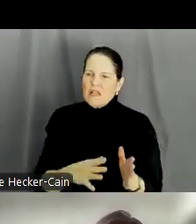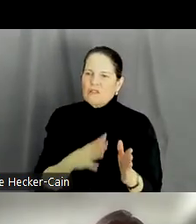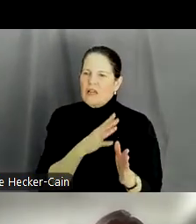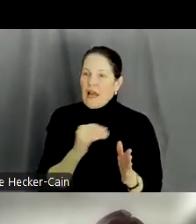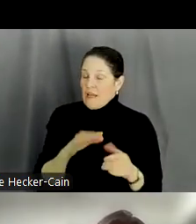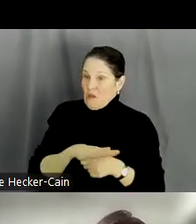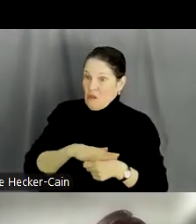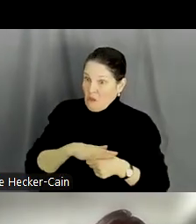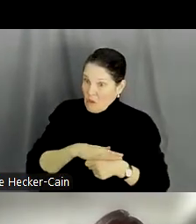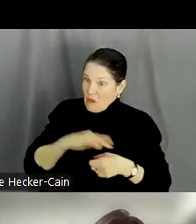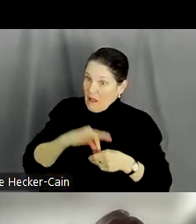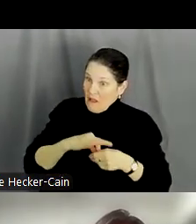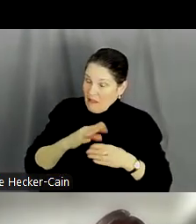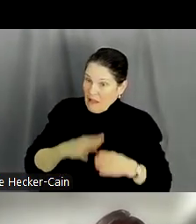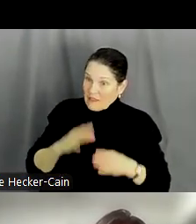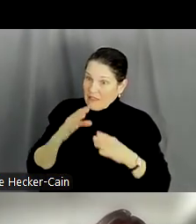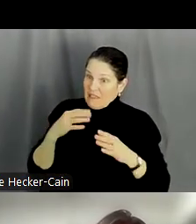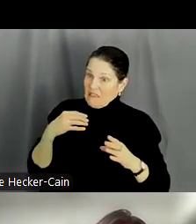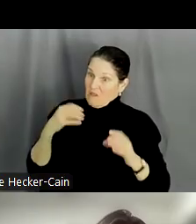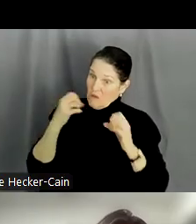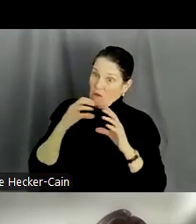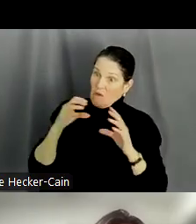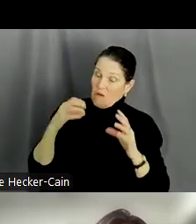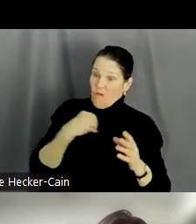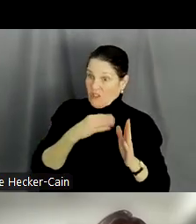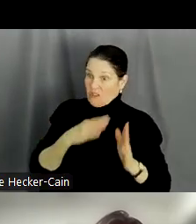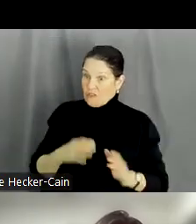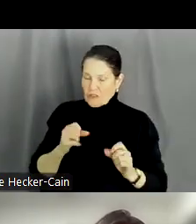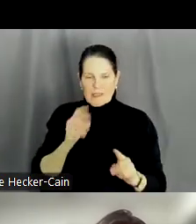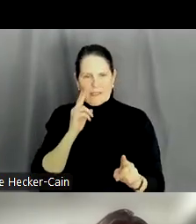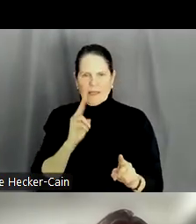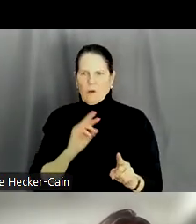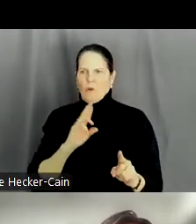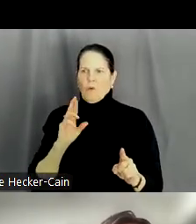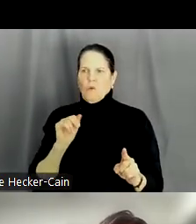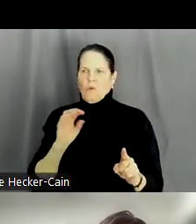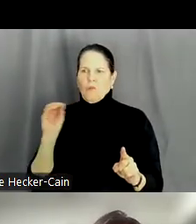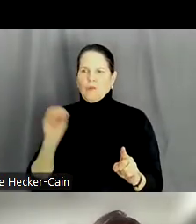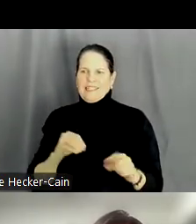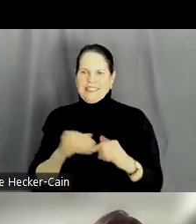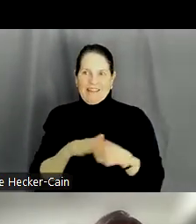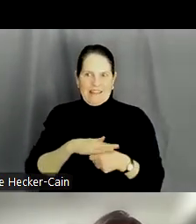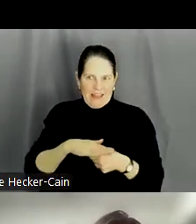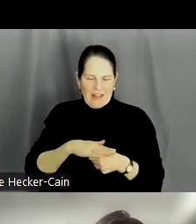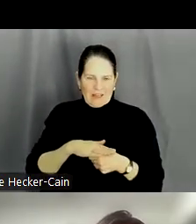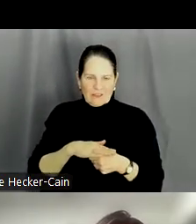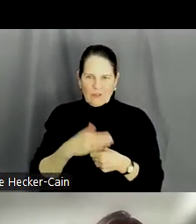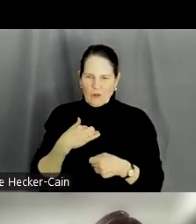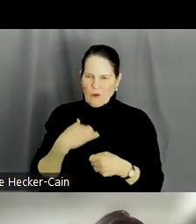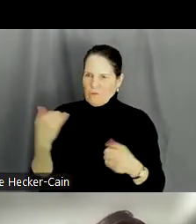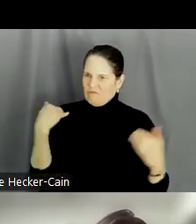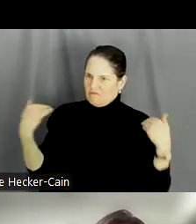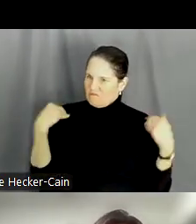local elected officials can also see what those vaccination rates look like in their community, so that when they're getting requests